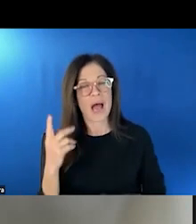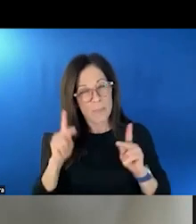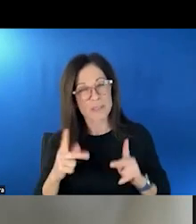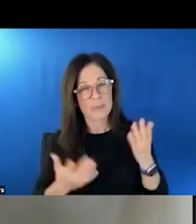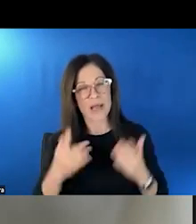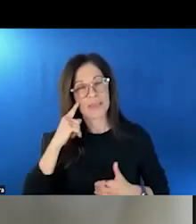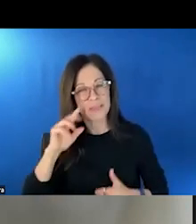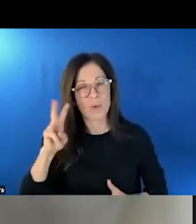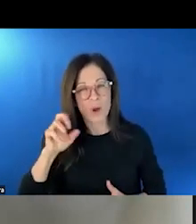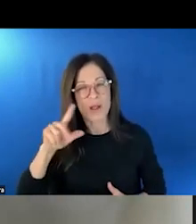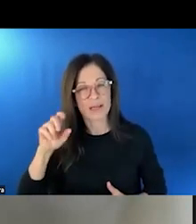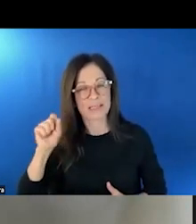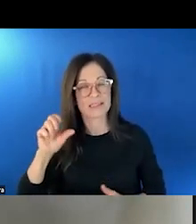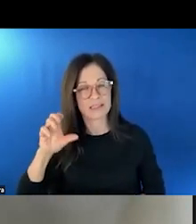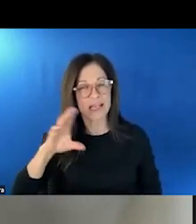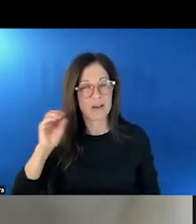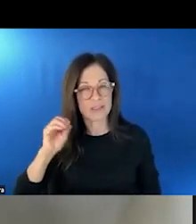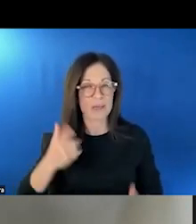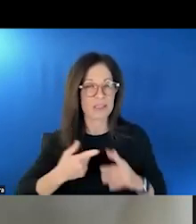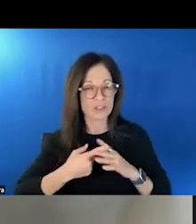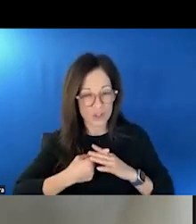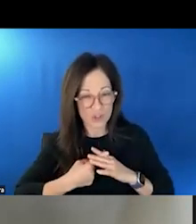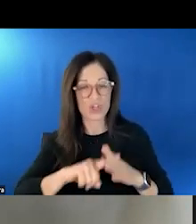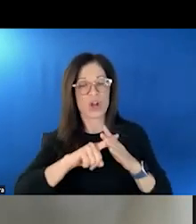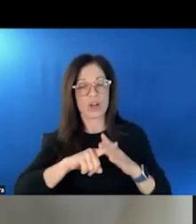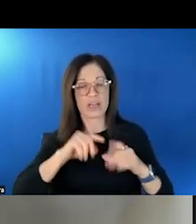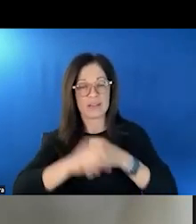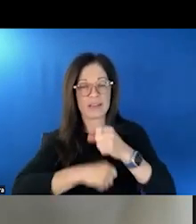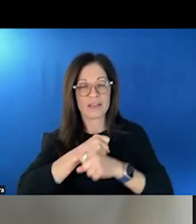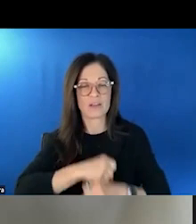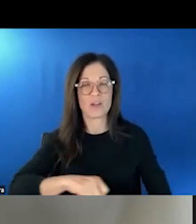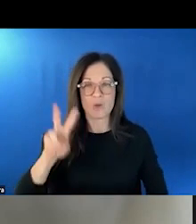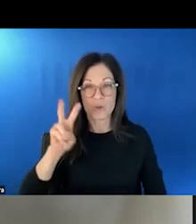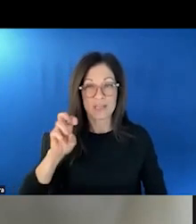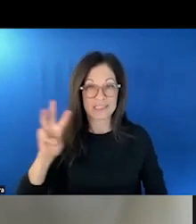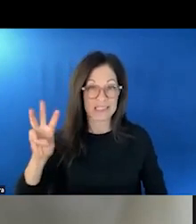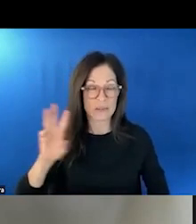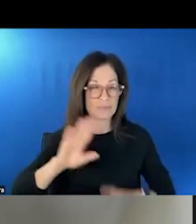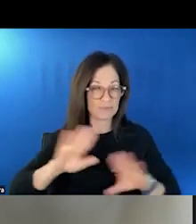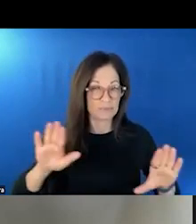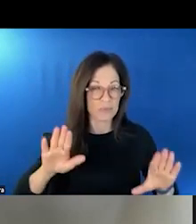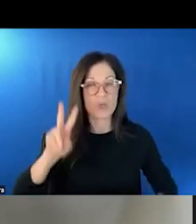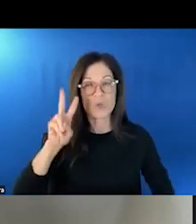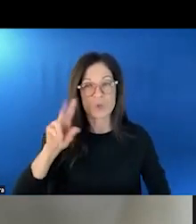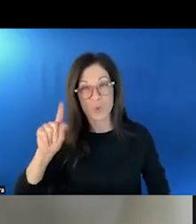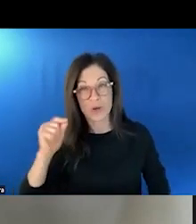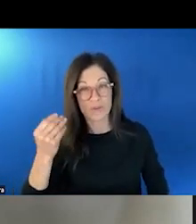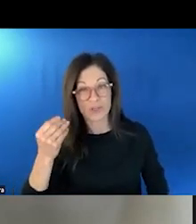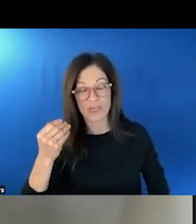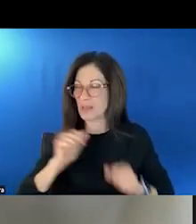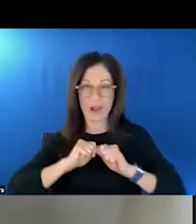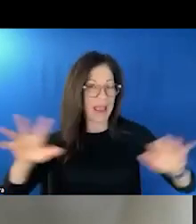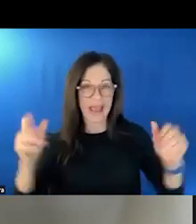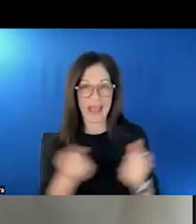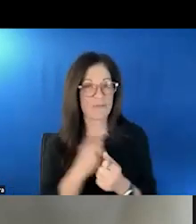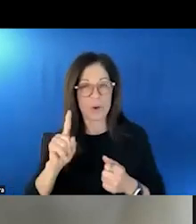to kind of take hold in 2006. By 2014, they were ubiquitous. So I would